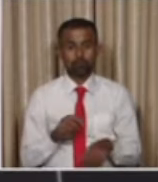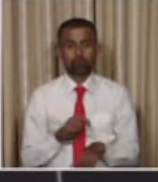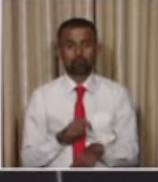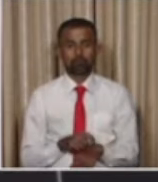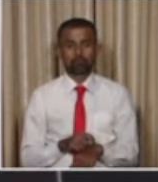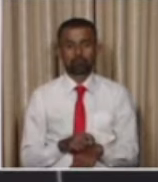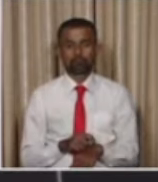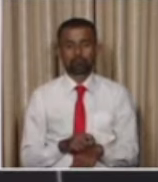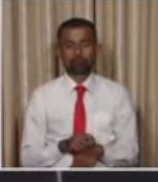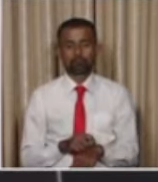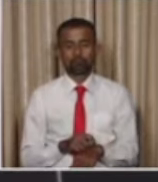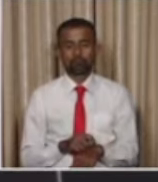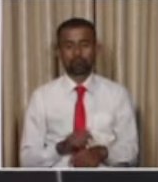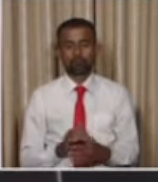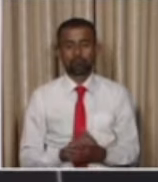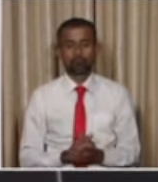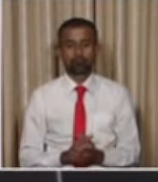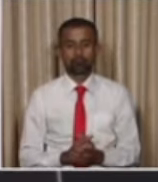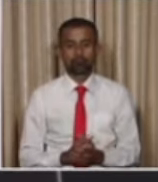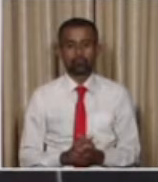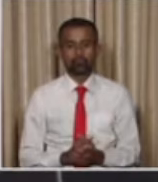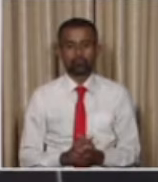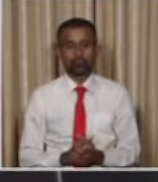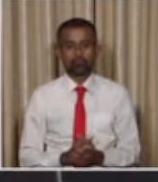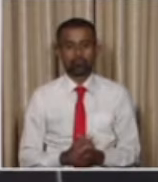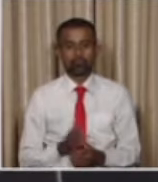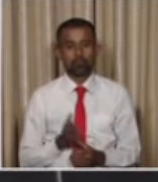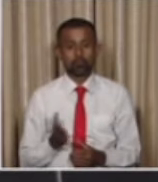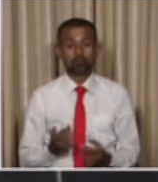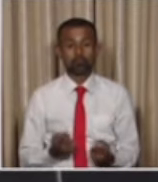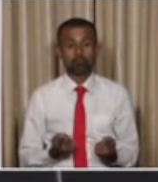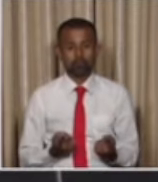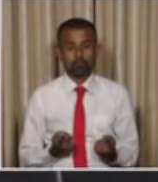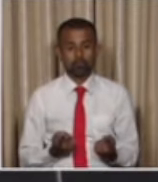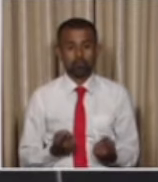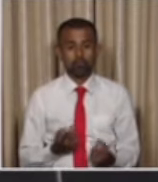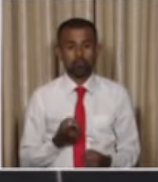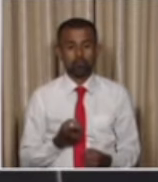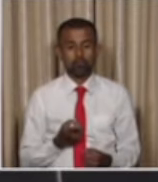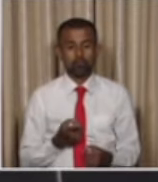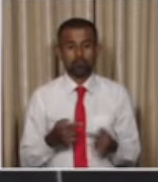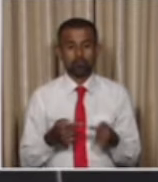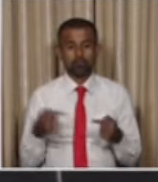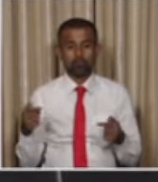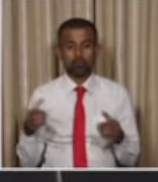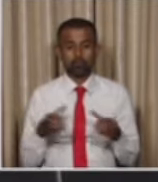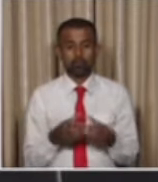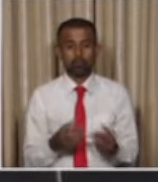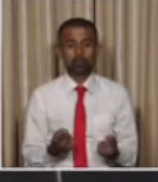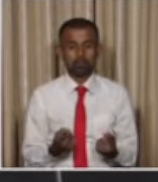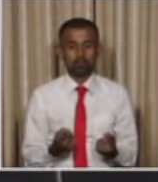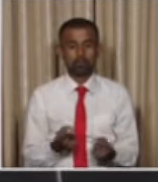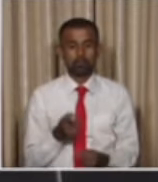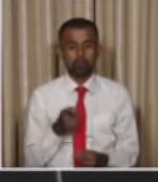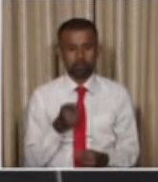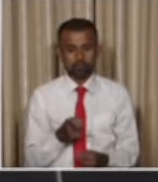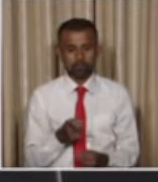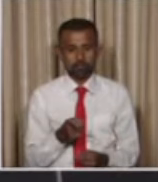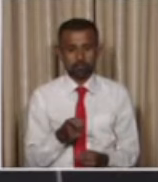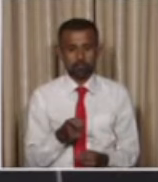to one of the requests from the opposition to